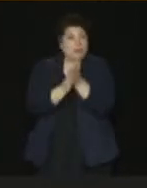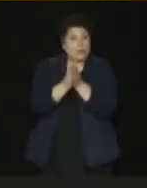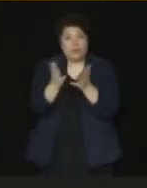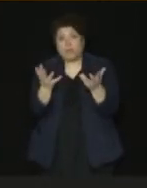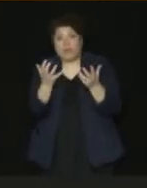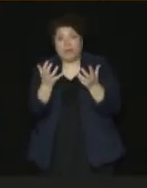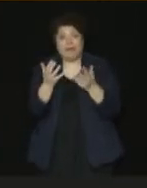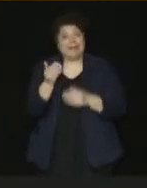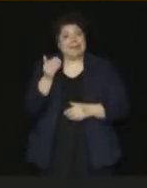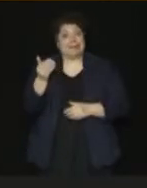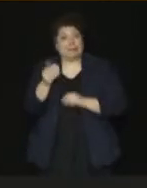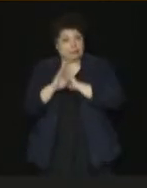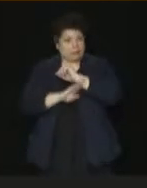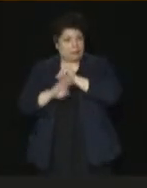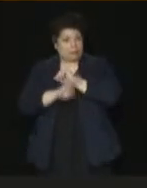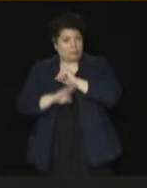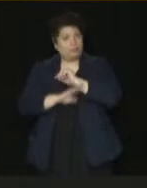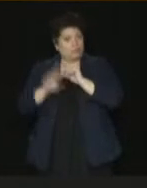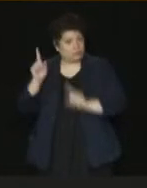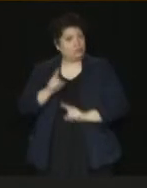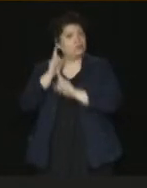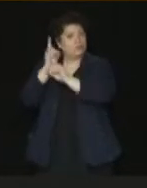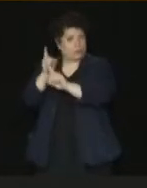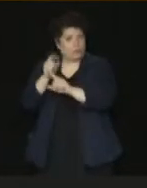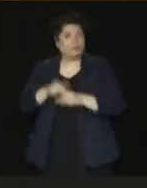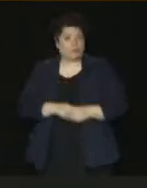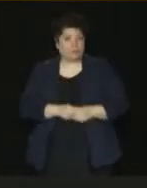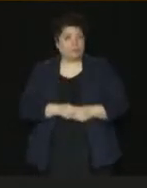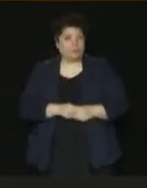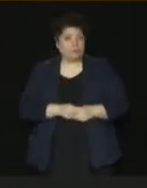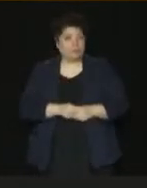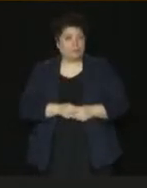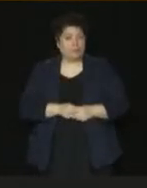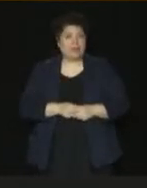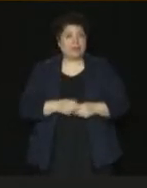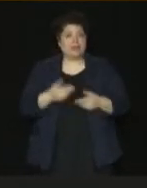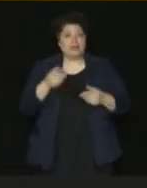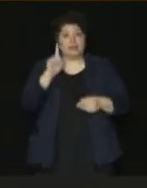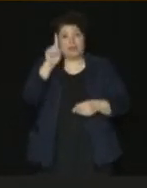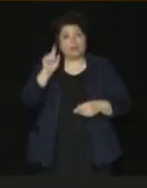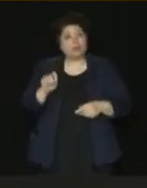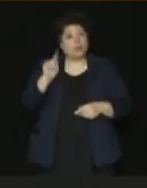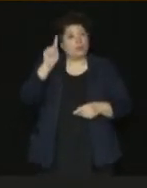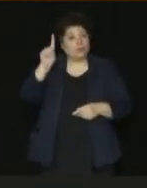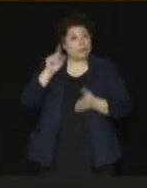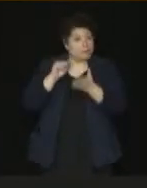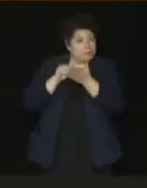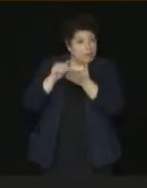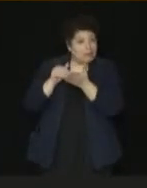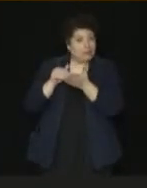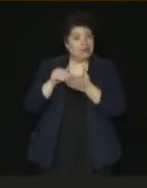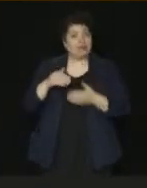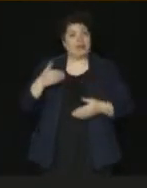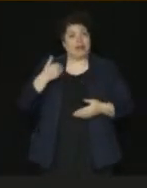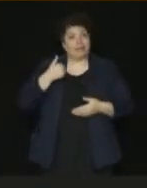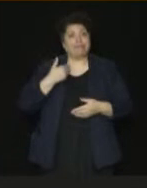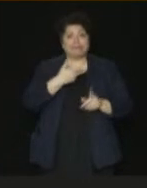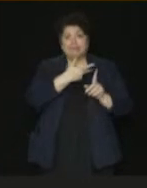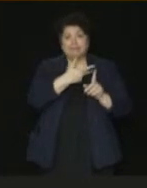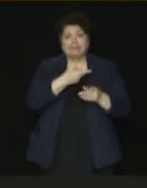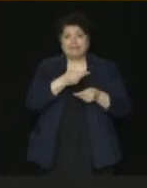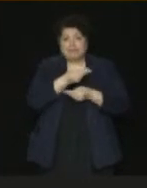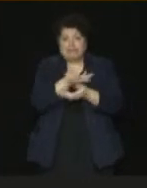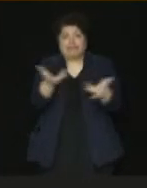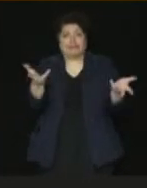September. Déjà, already, over 1.1 million vaccine doses have been delivered